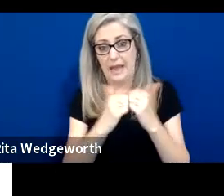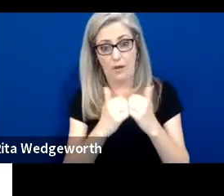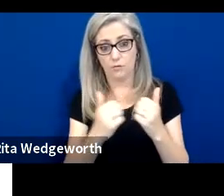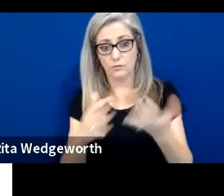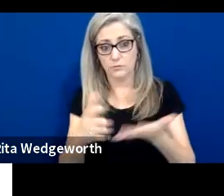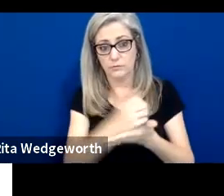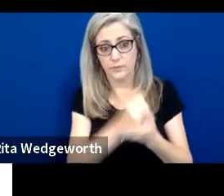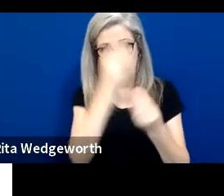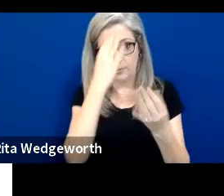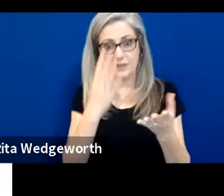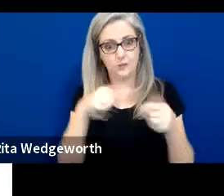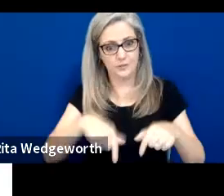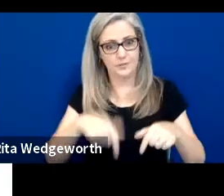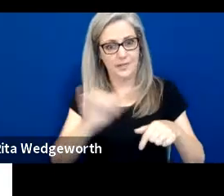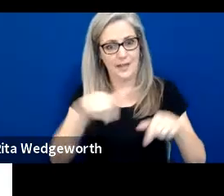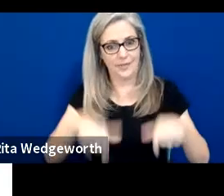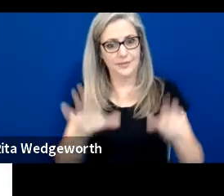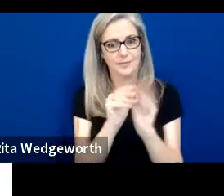involvement, and